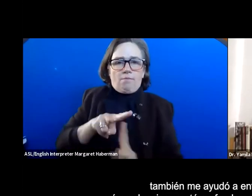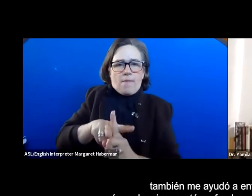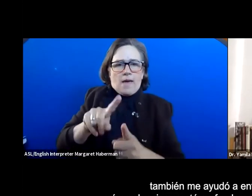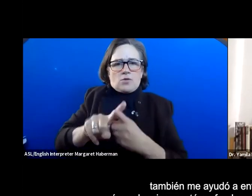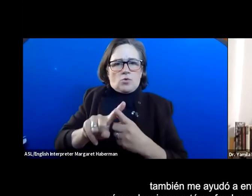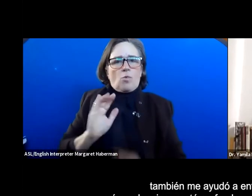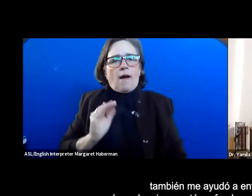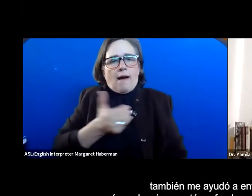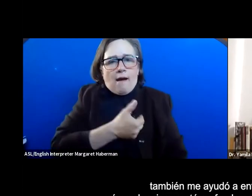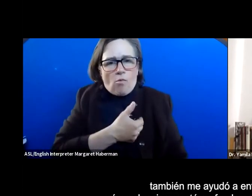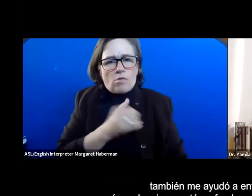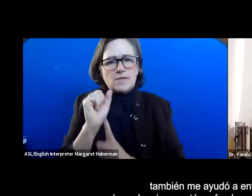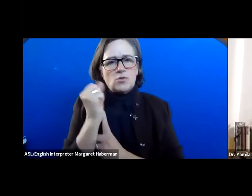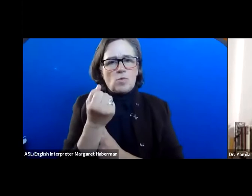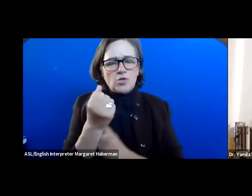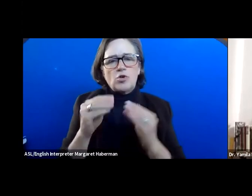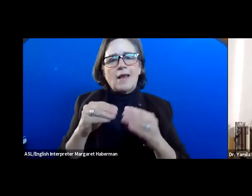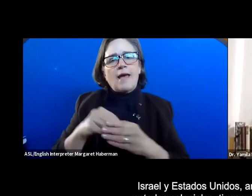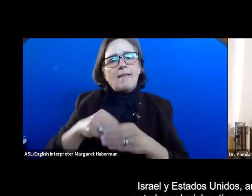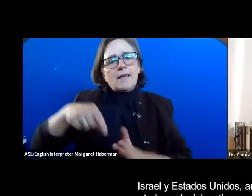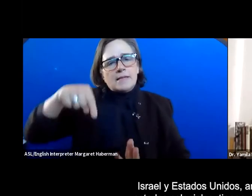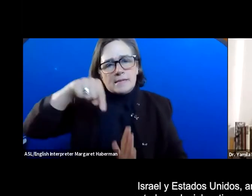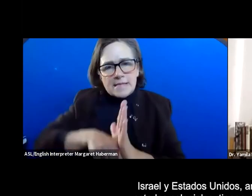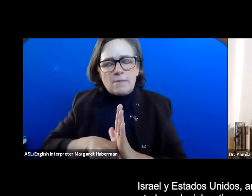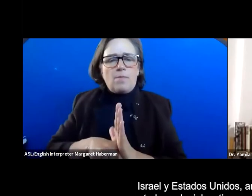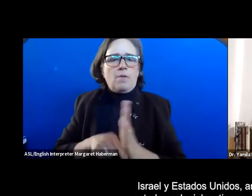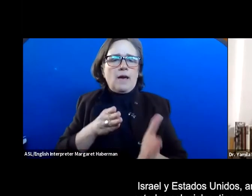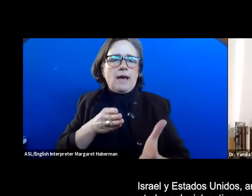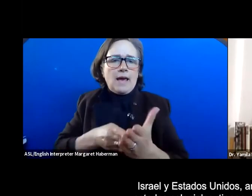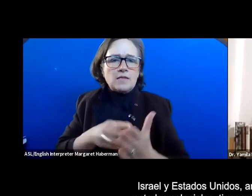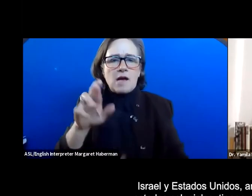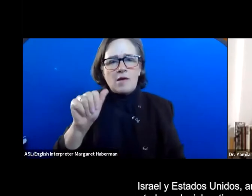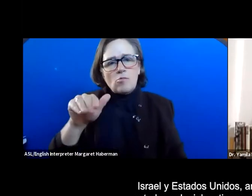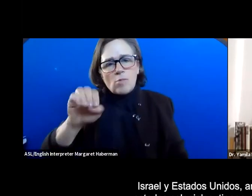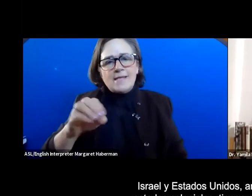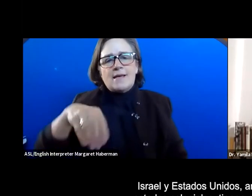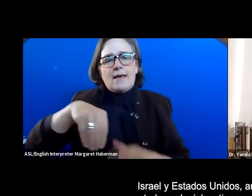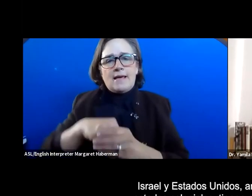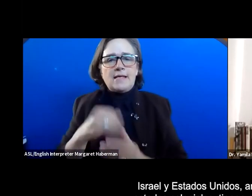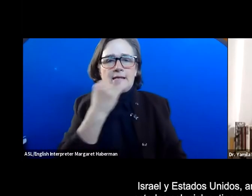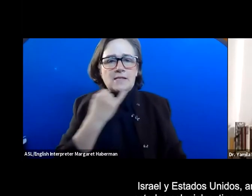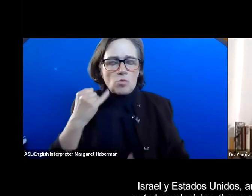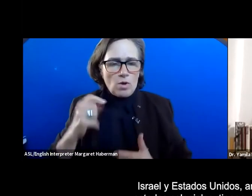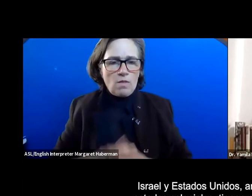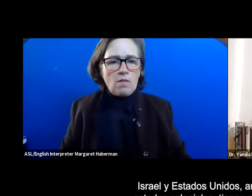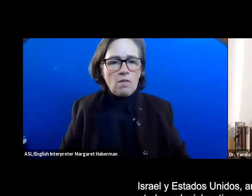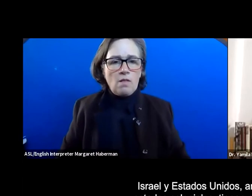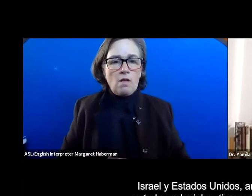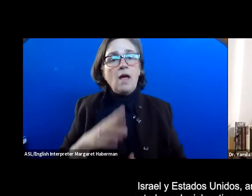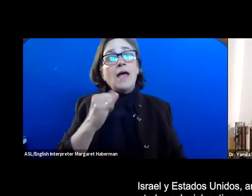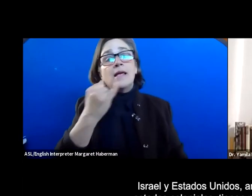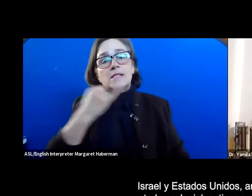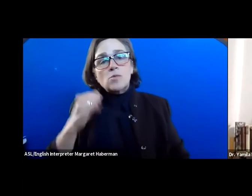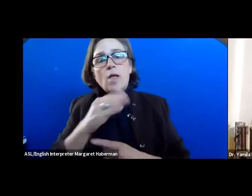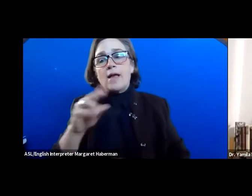deeply embedded in Israel. Israel and the United States, both settler colonial states, share a lot in